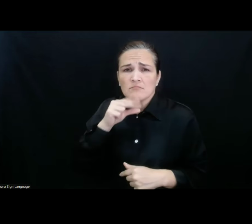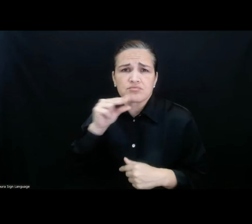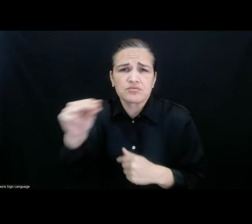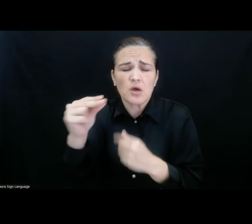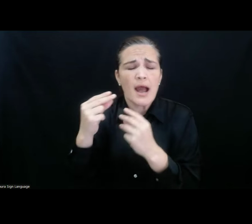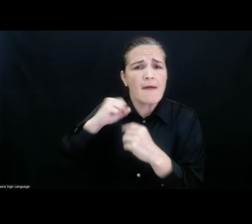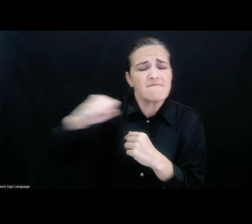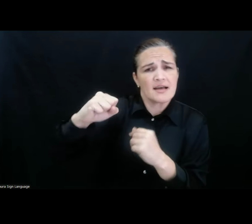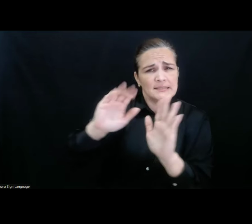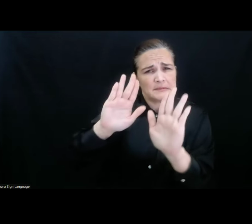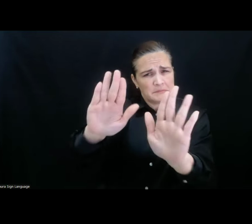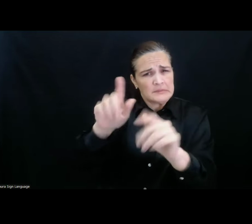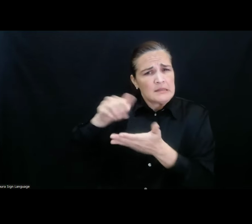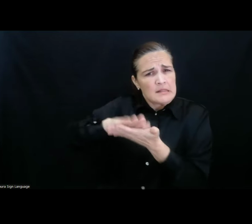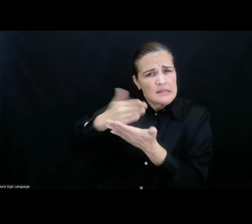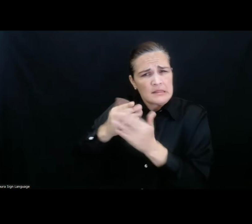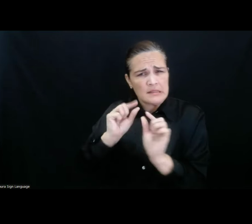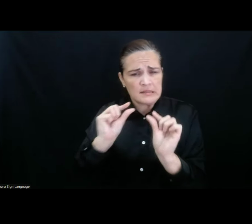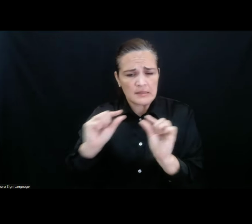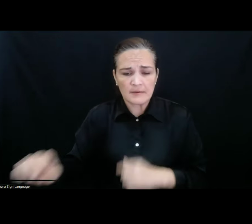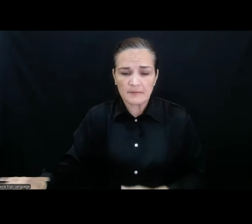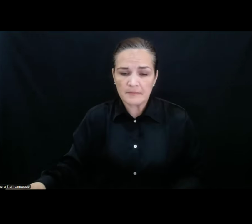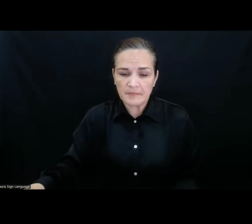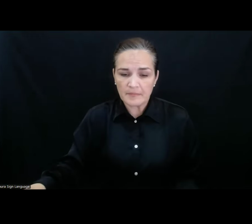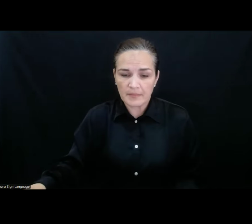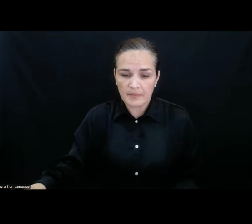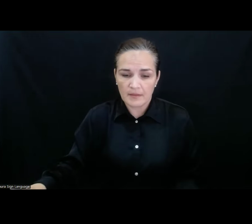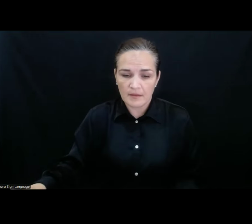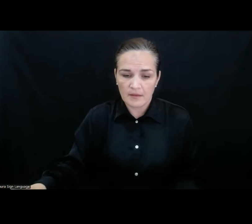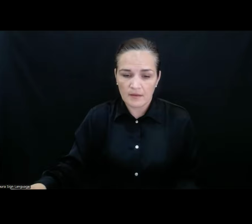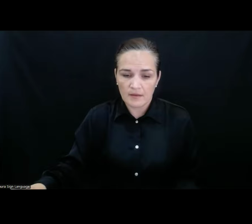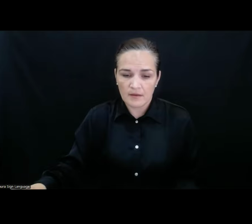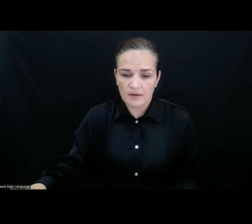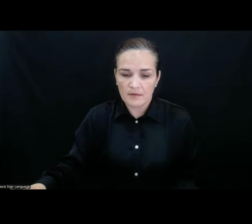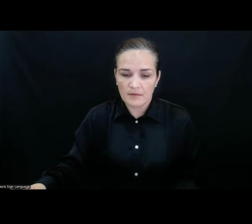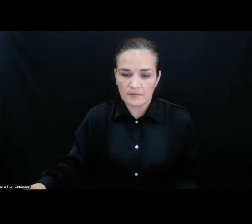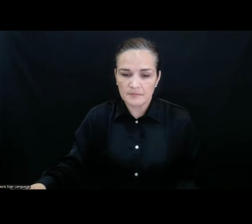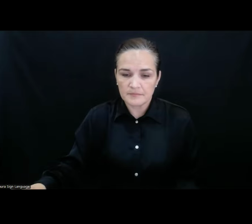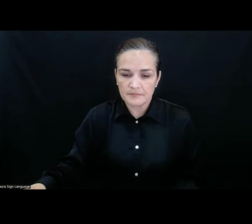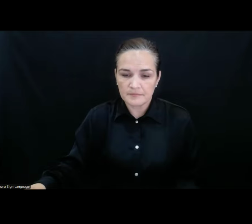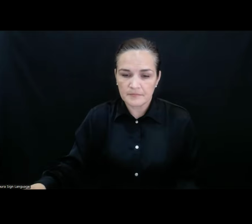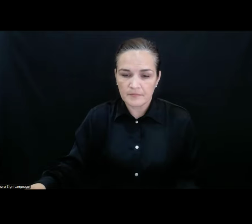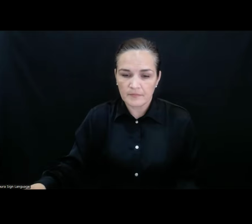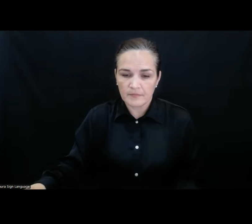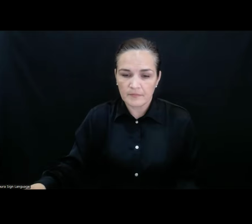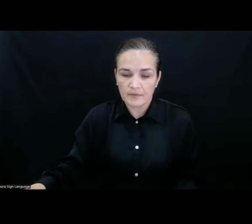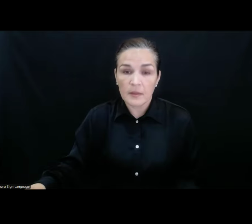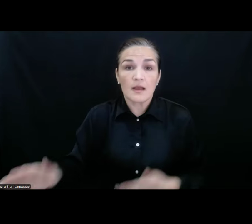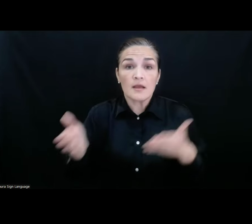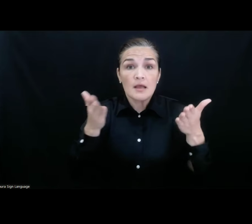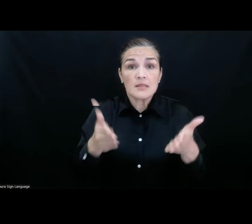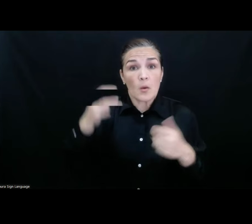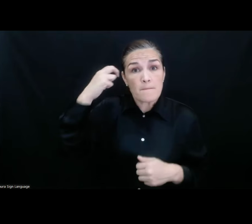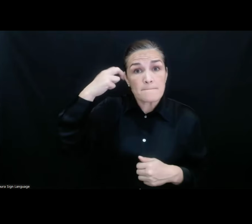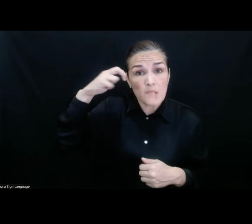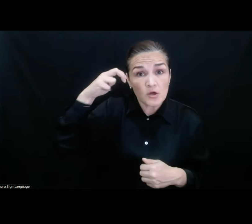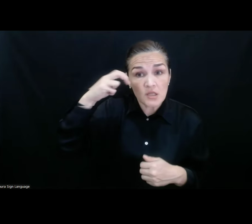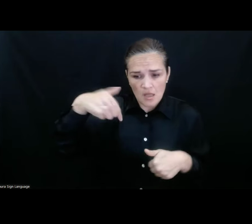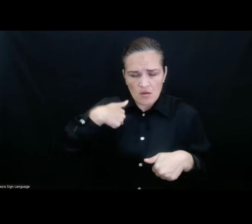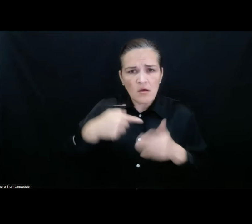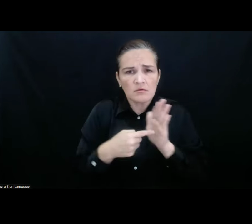whole WHO European region to use this guide for action. So Montenegro, in a way, I have to say